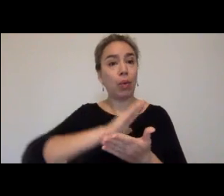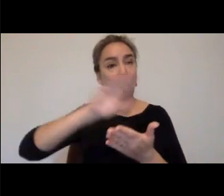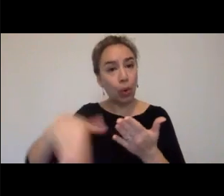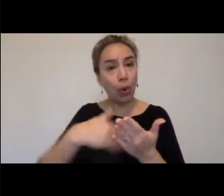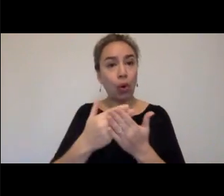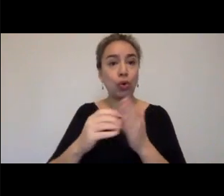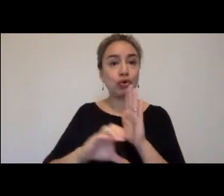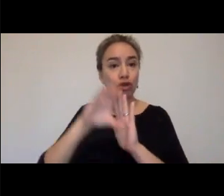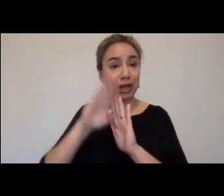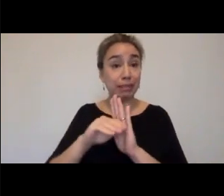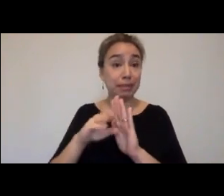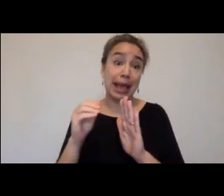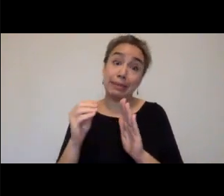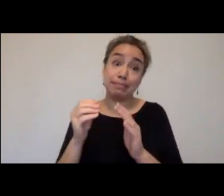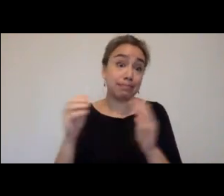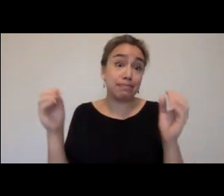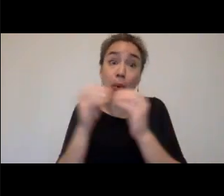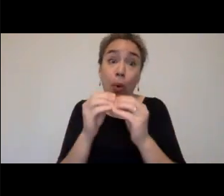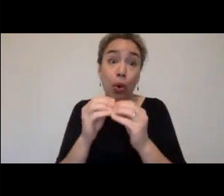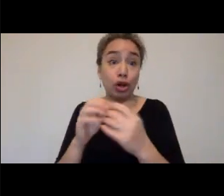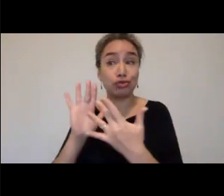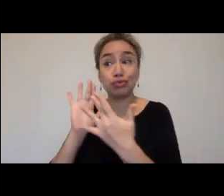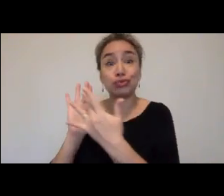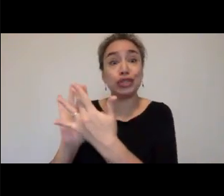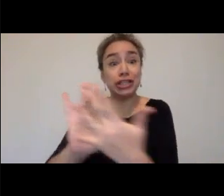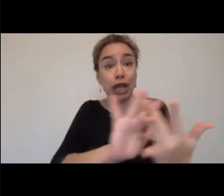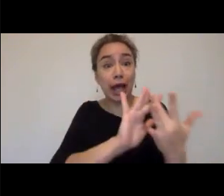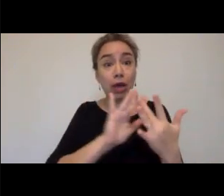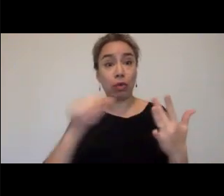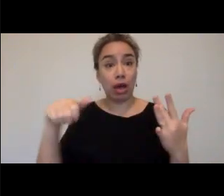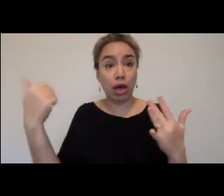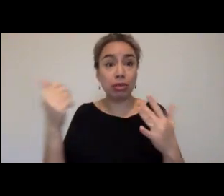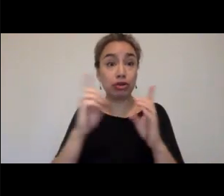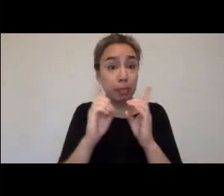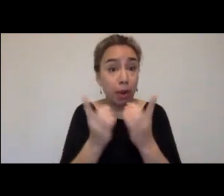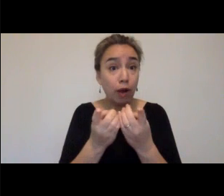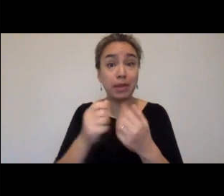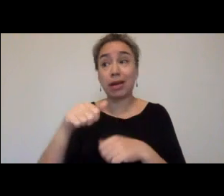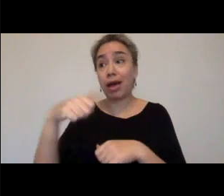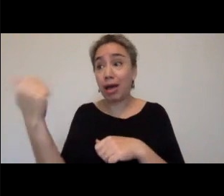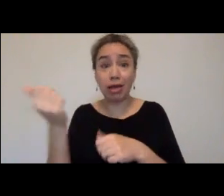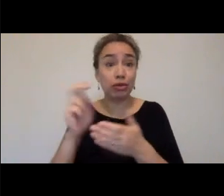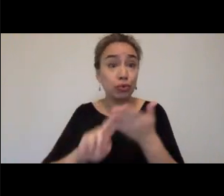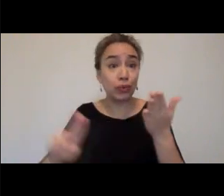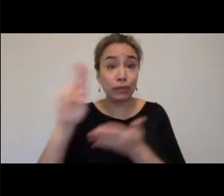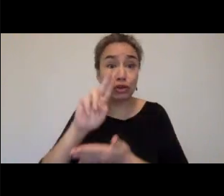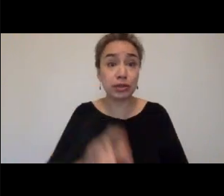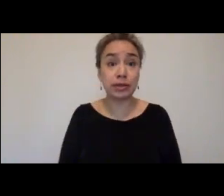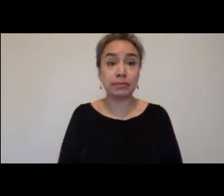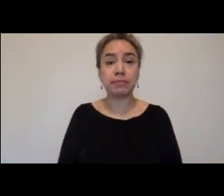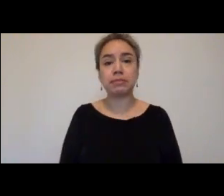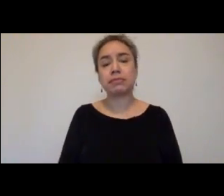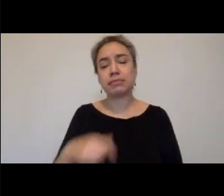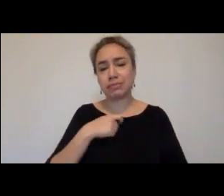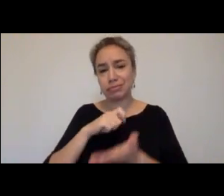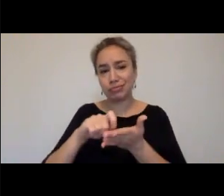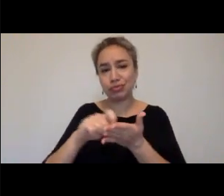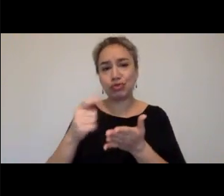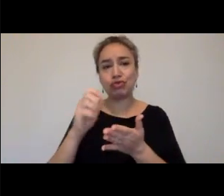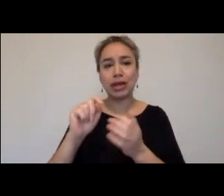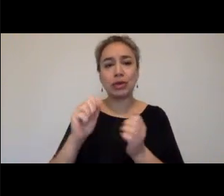to reach out to other departments and other institutions. So I wrote this grant with Karen Rice